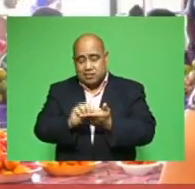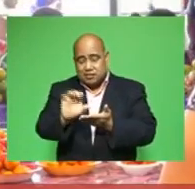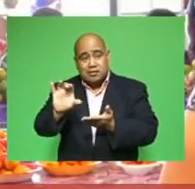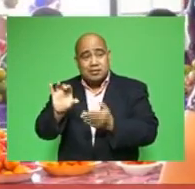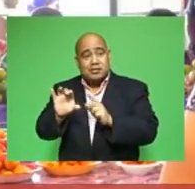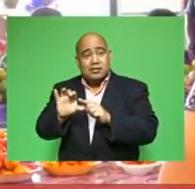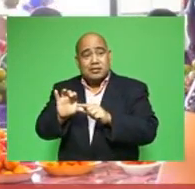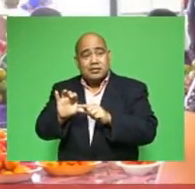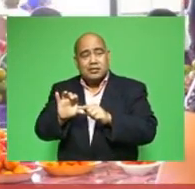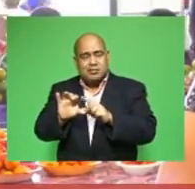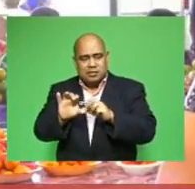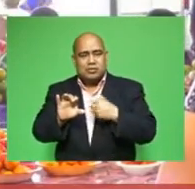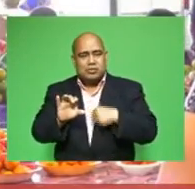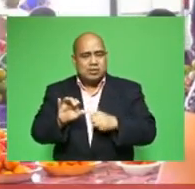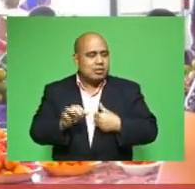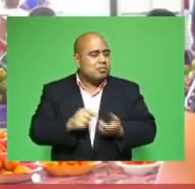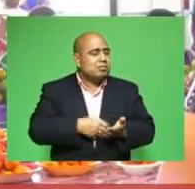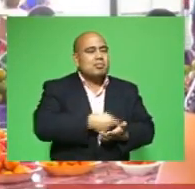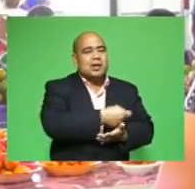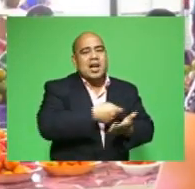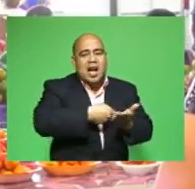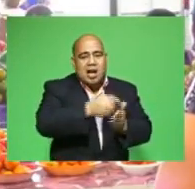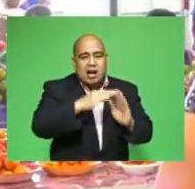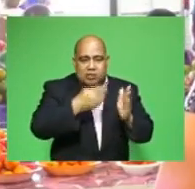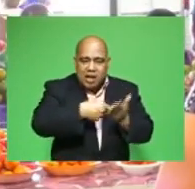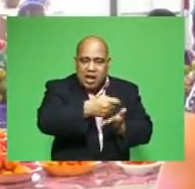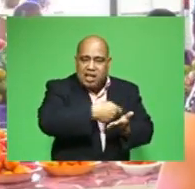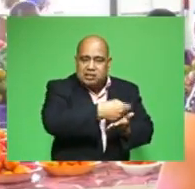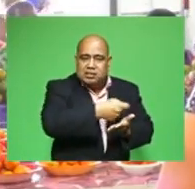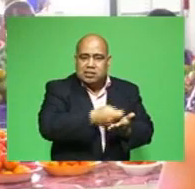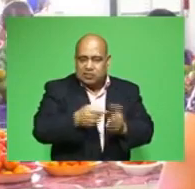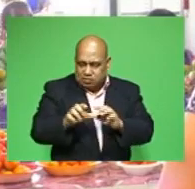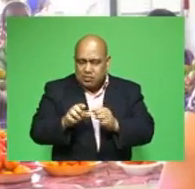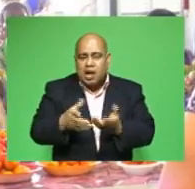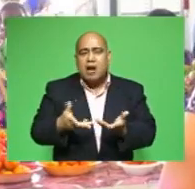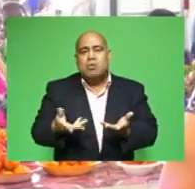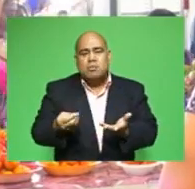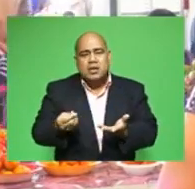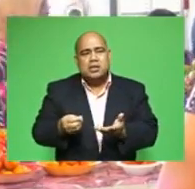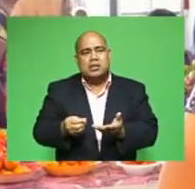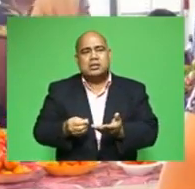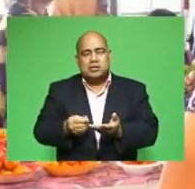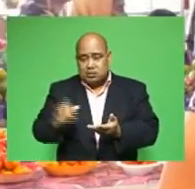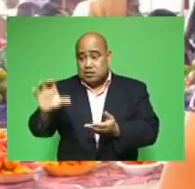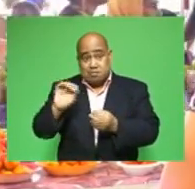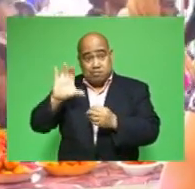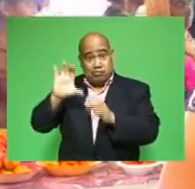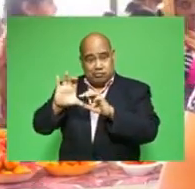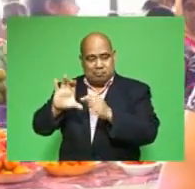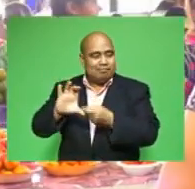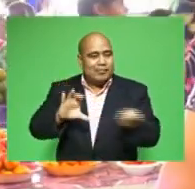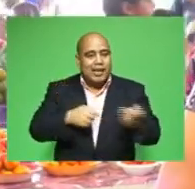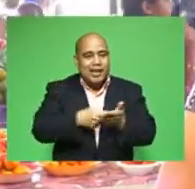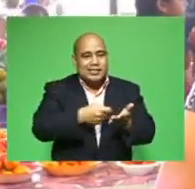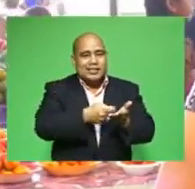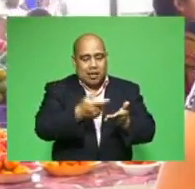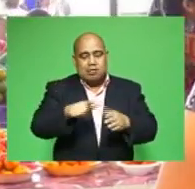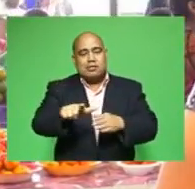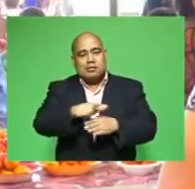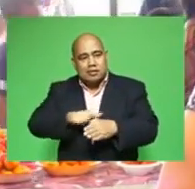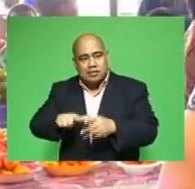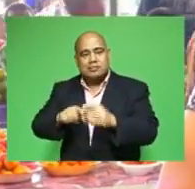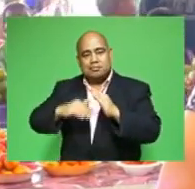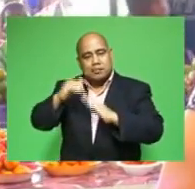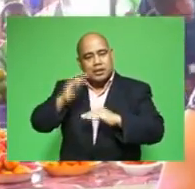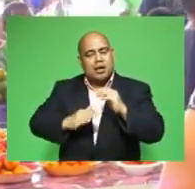renting, We kept some good money for night to buy one small piece of land and build a house. But it